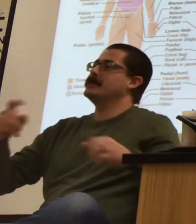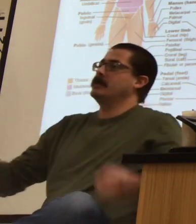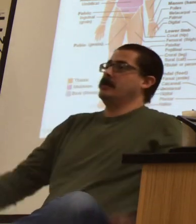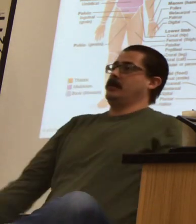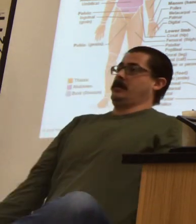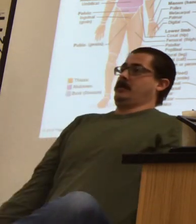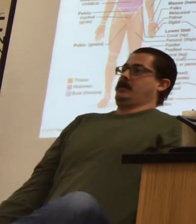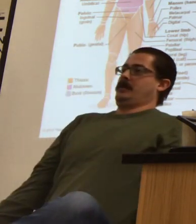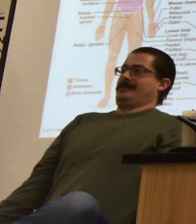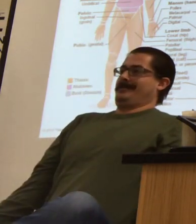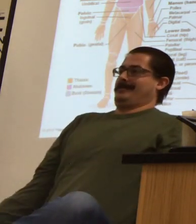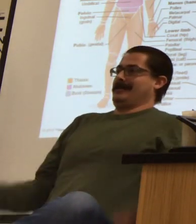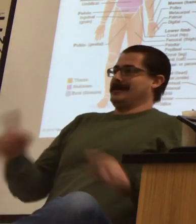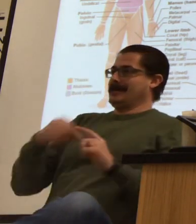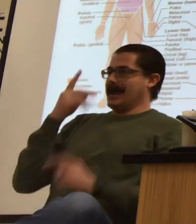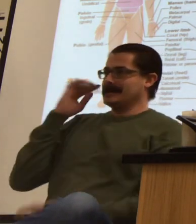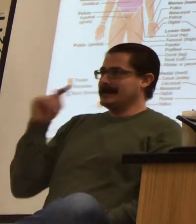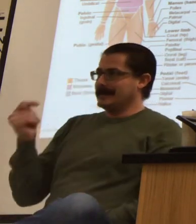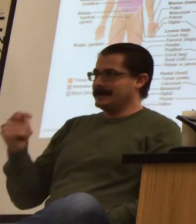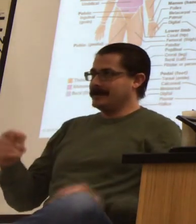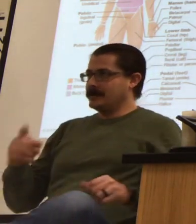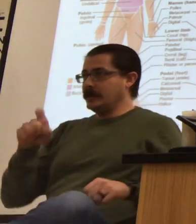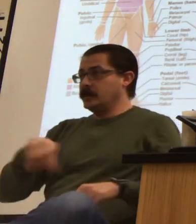much can't really see it.